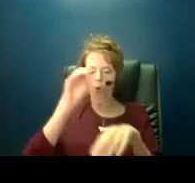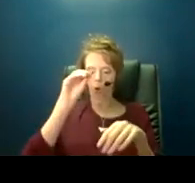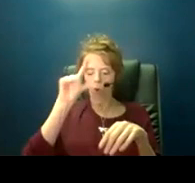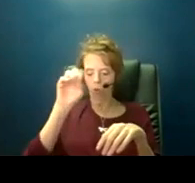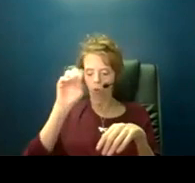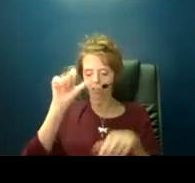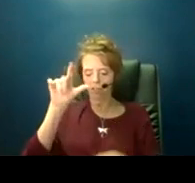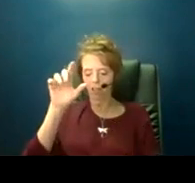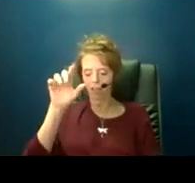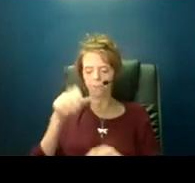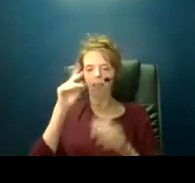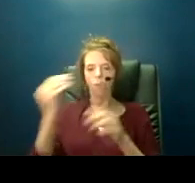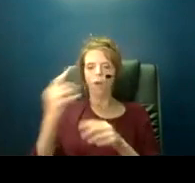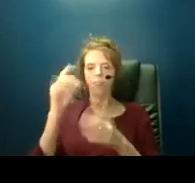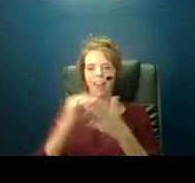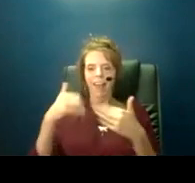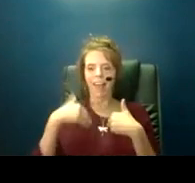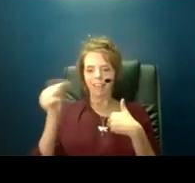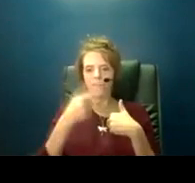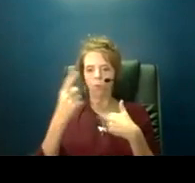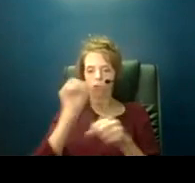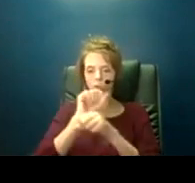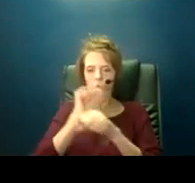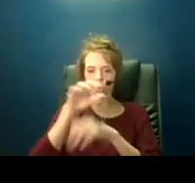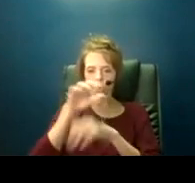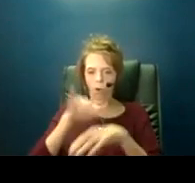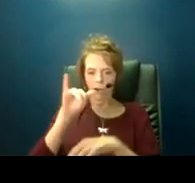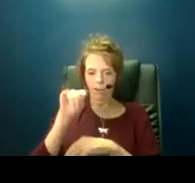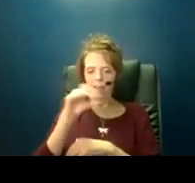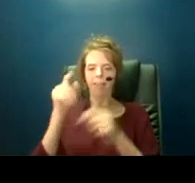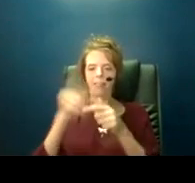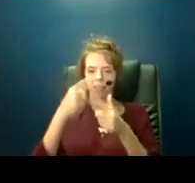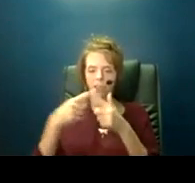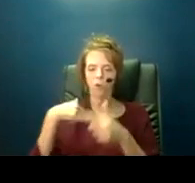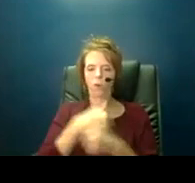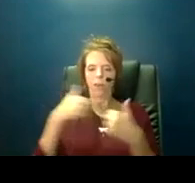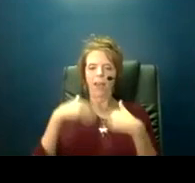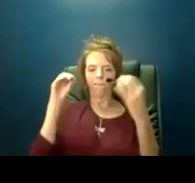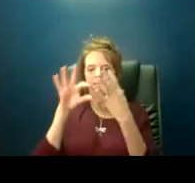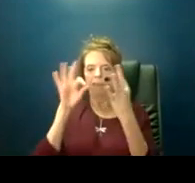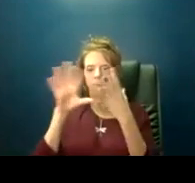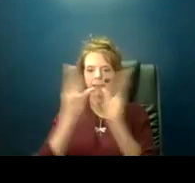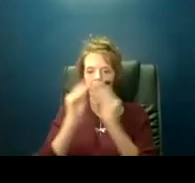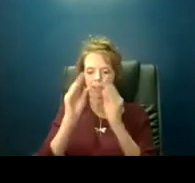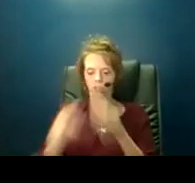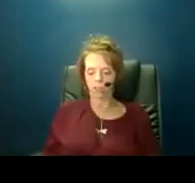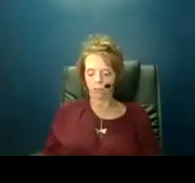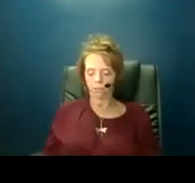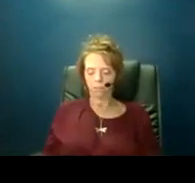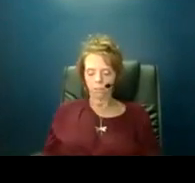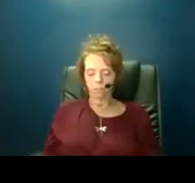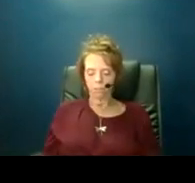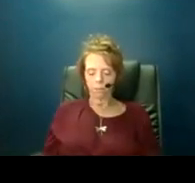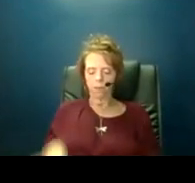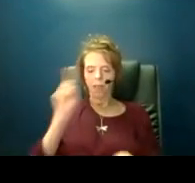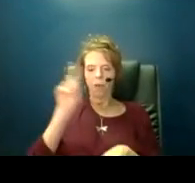one slideshow that has everybody's work in it. And then we have a feedback session where they're having more